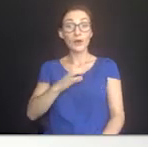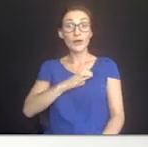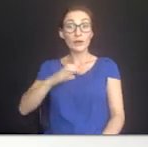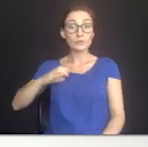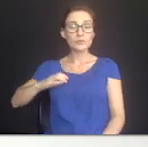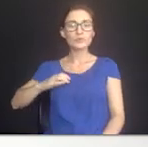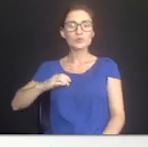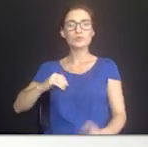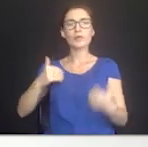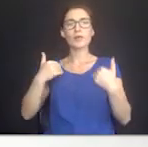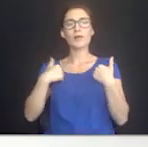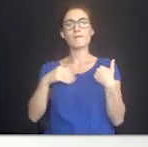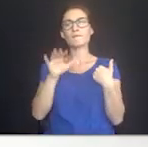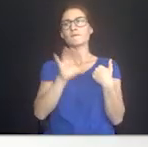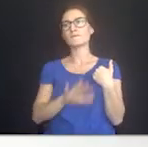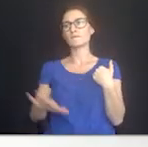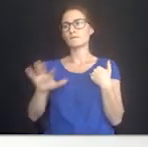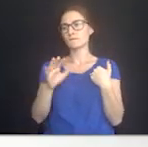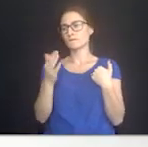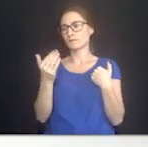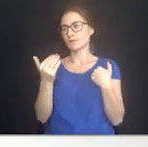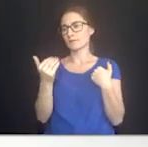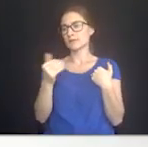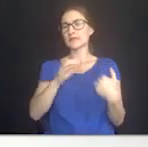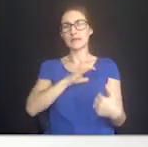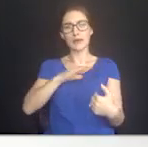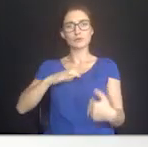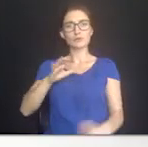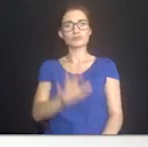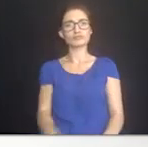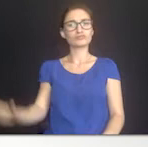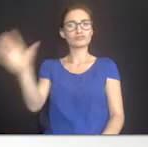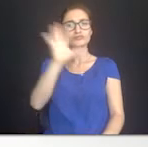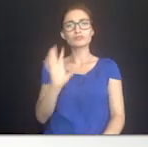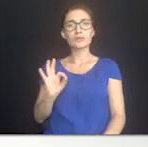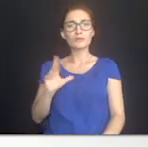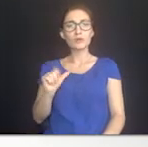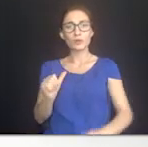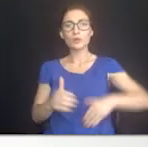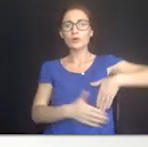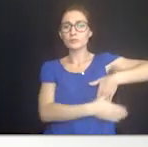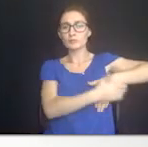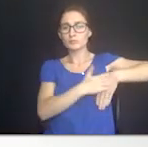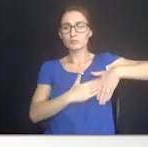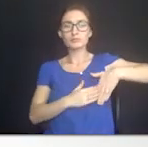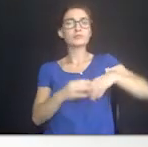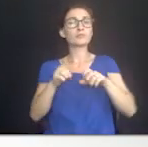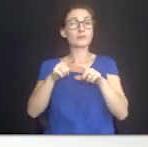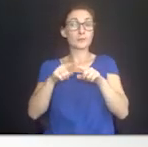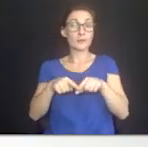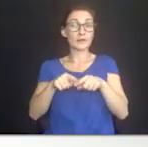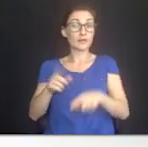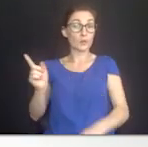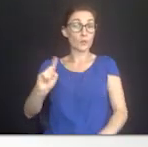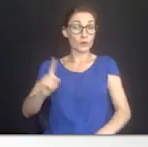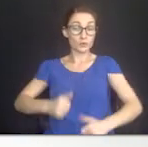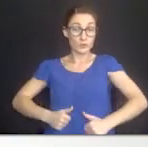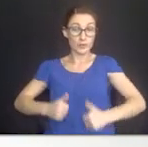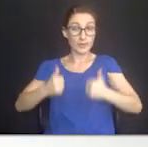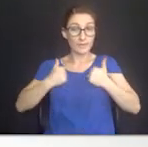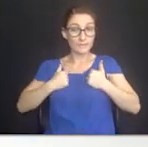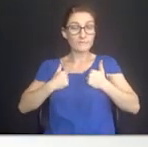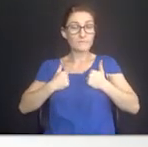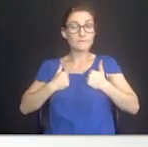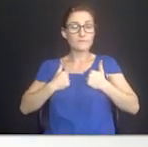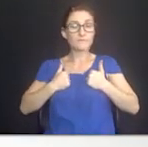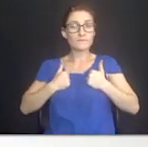Care Council is made up of 15 councils throughout the state of Florida. Depending on where you